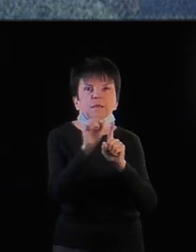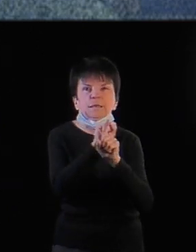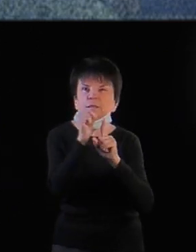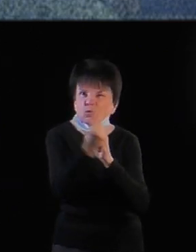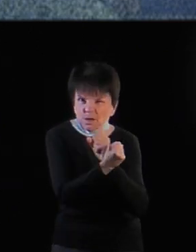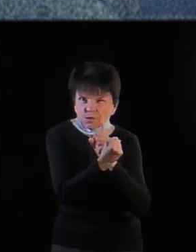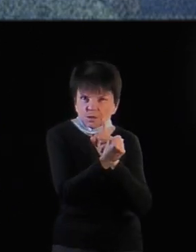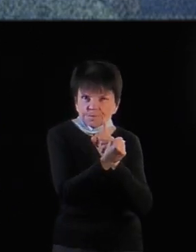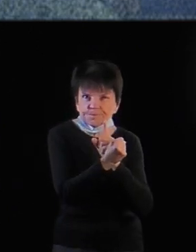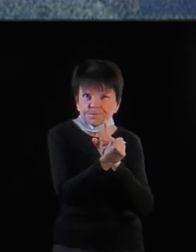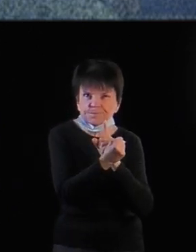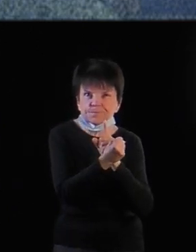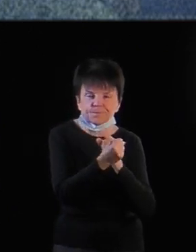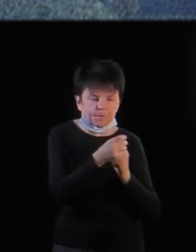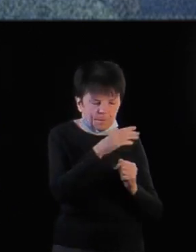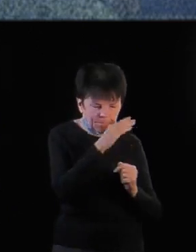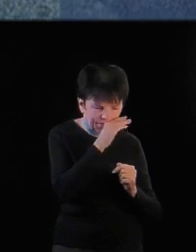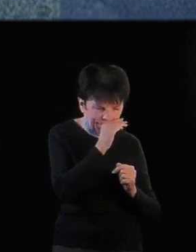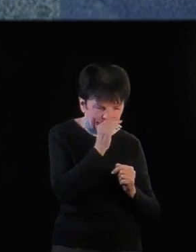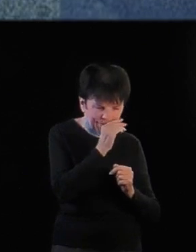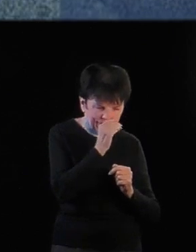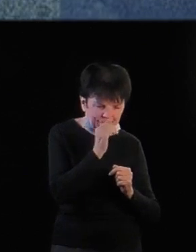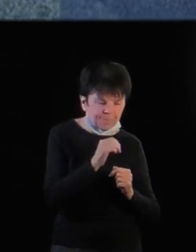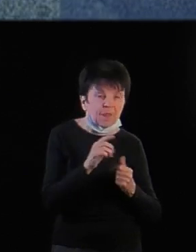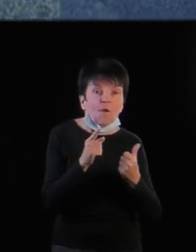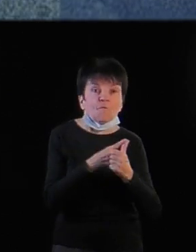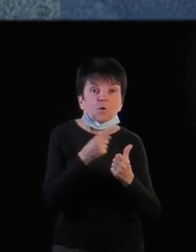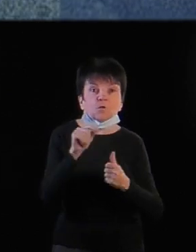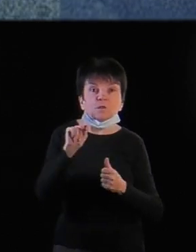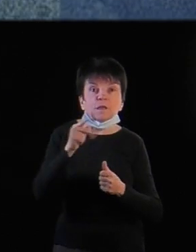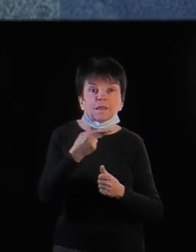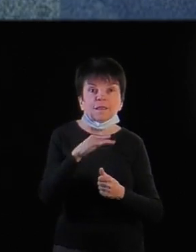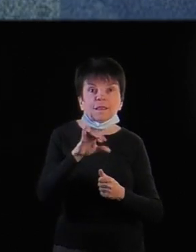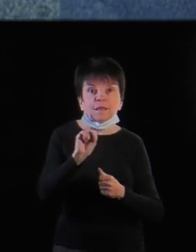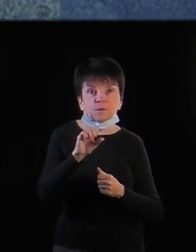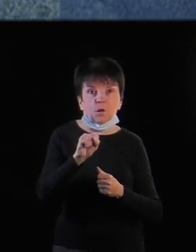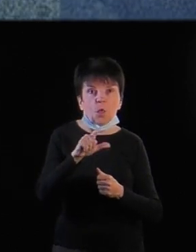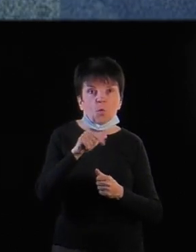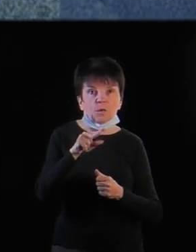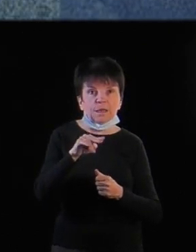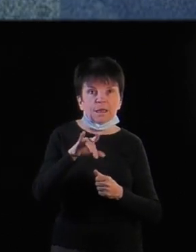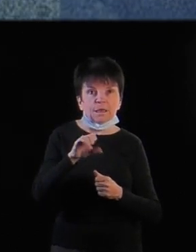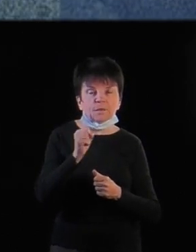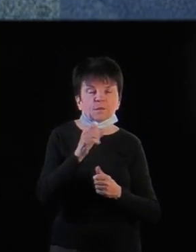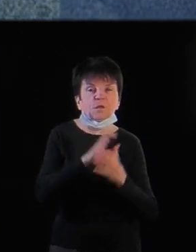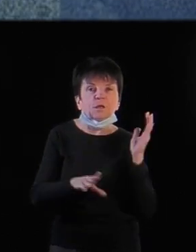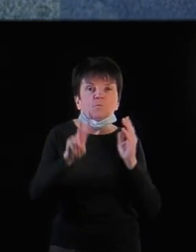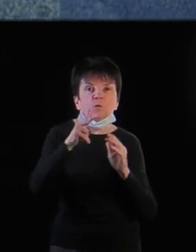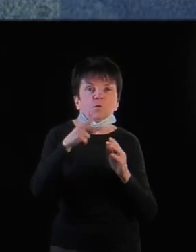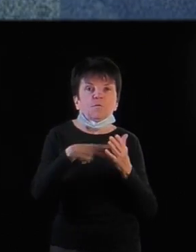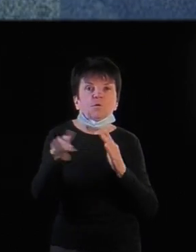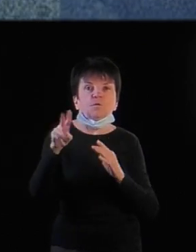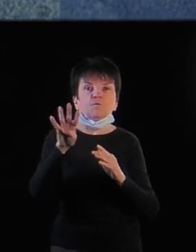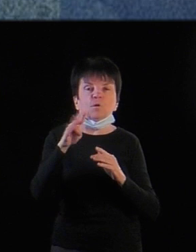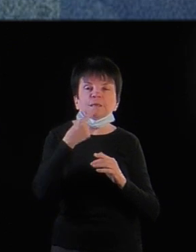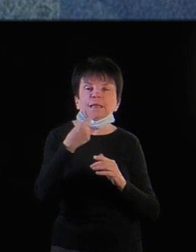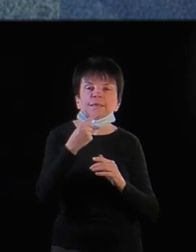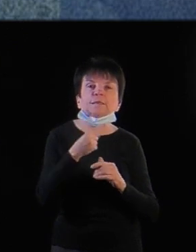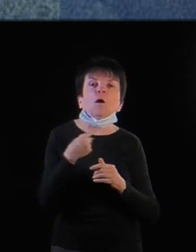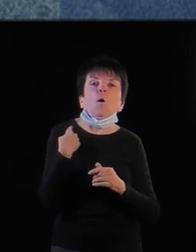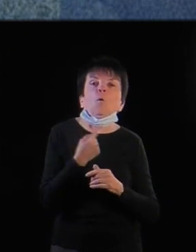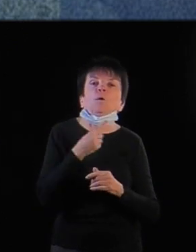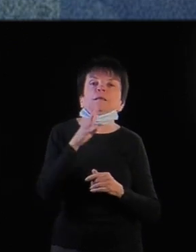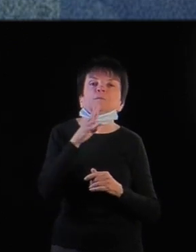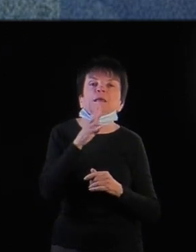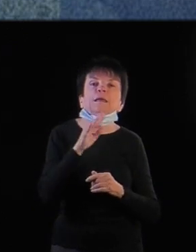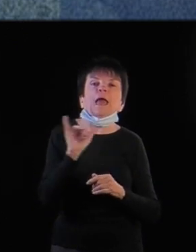situation. In 1 Thessalonians chapter 2, verse 4, it says, "For we speak as messengers approved by God to